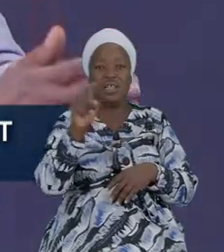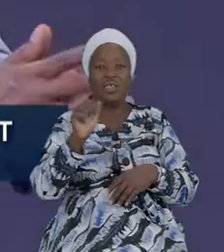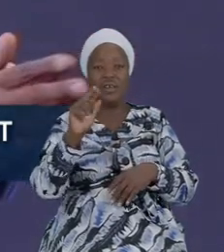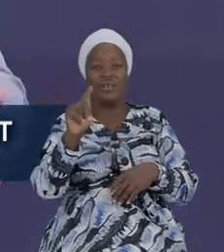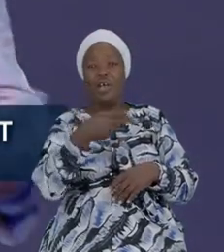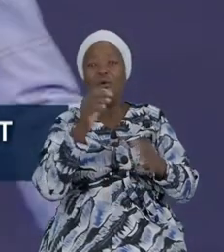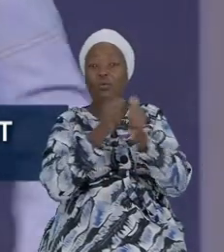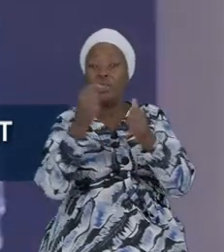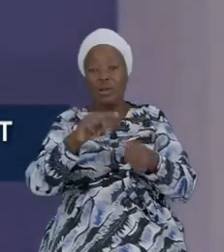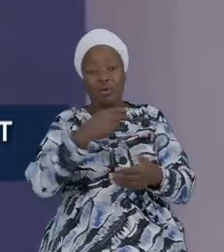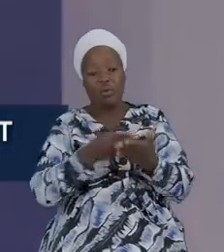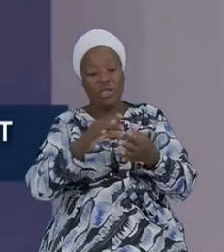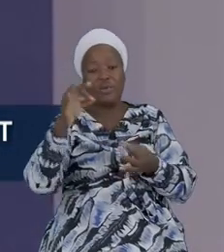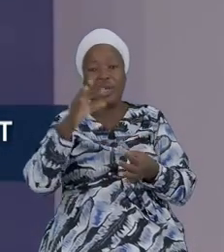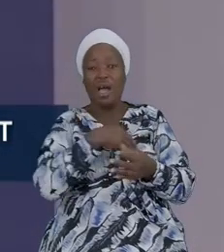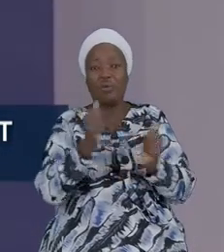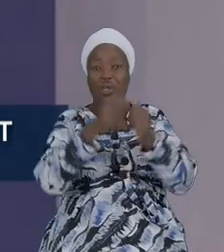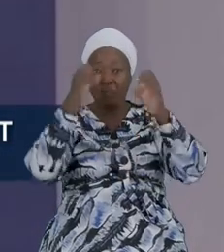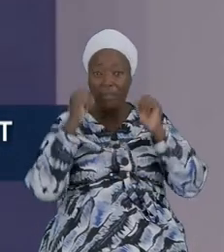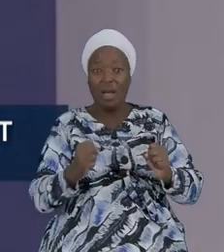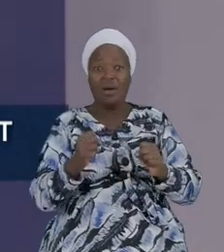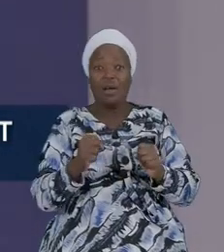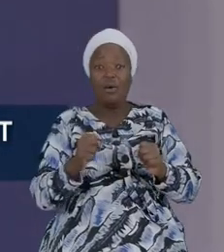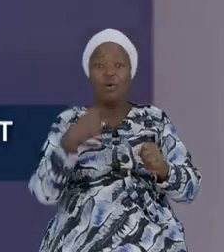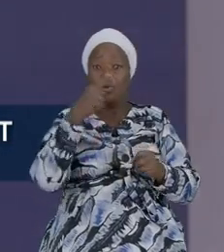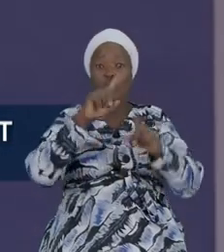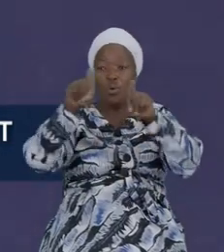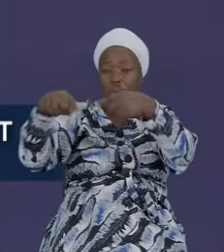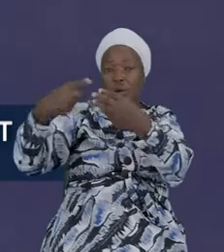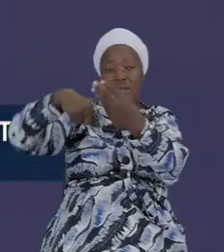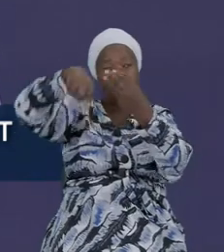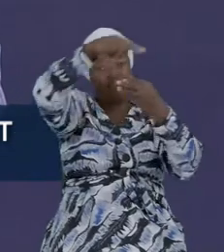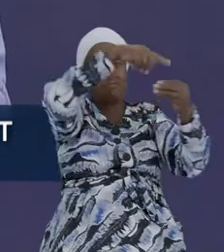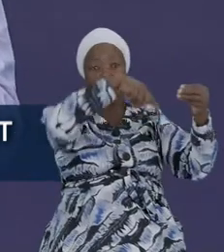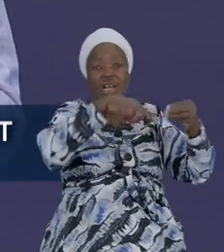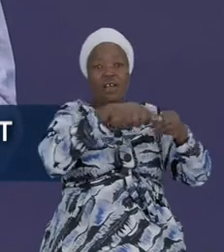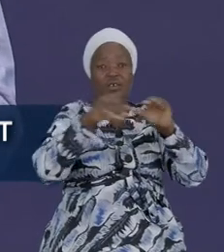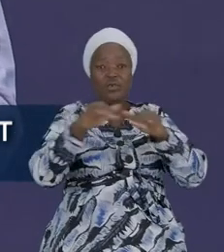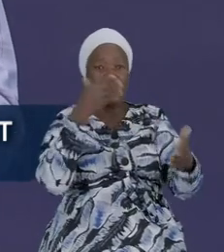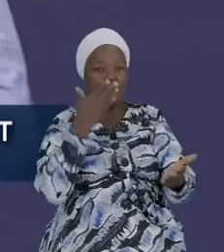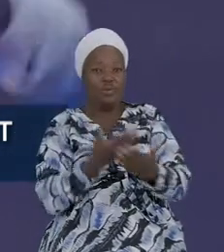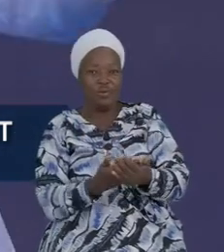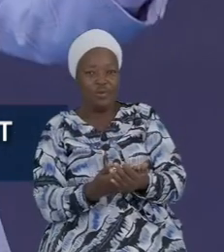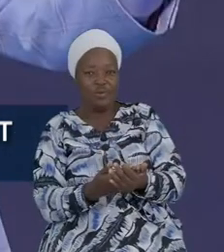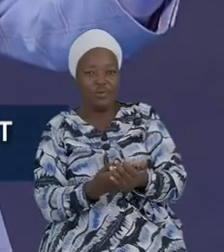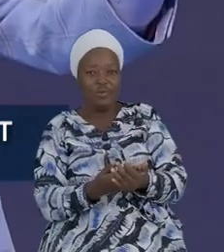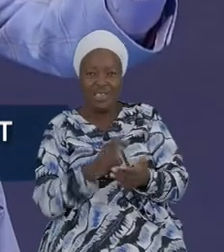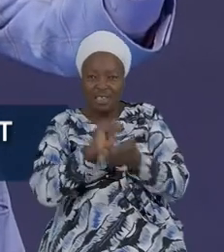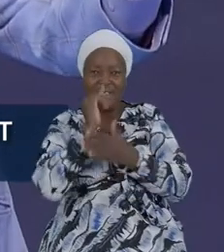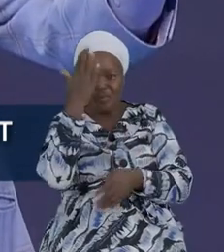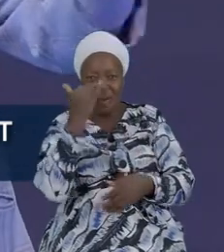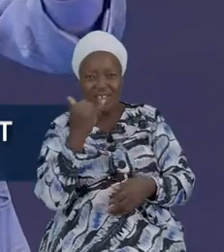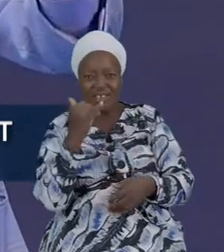Holy Ghost and with power, who went about doing good. That's